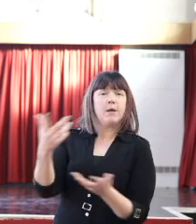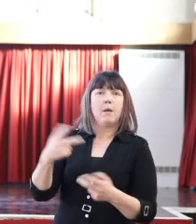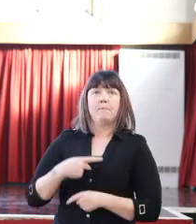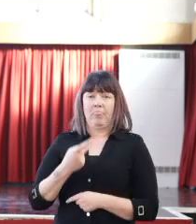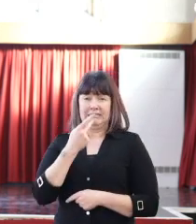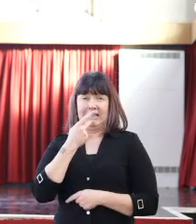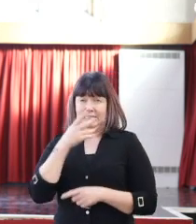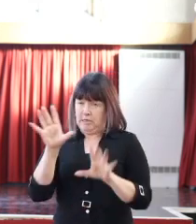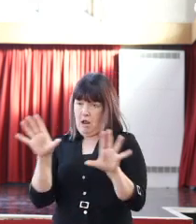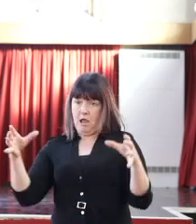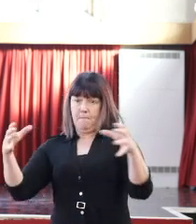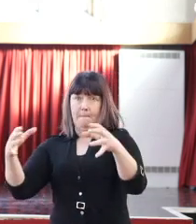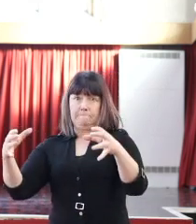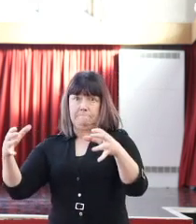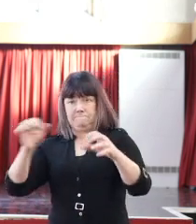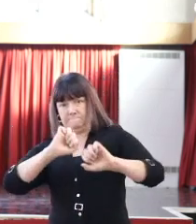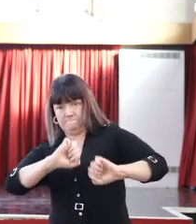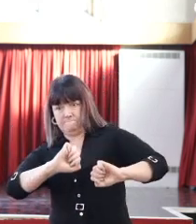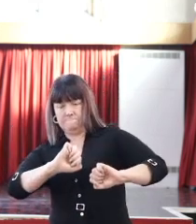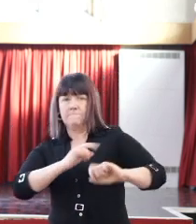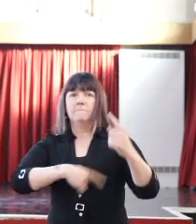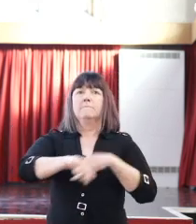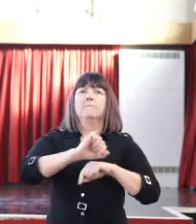Britain, behind London.